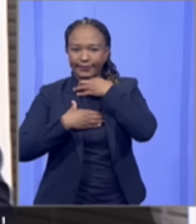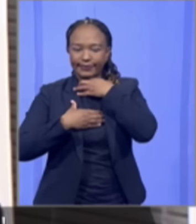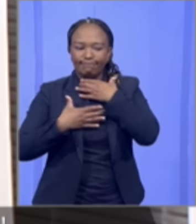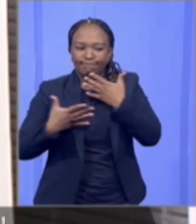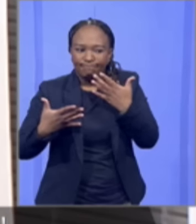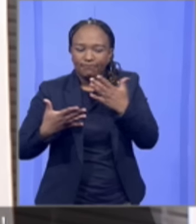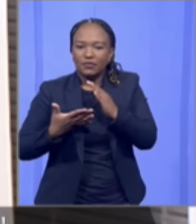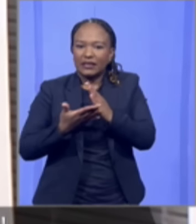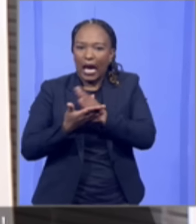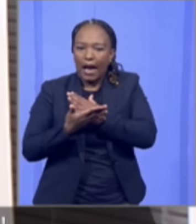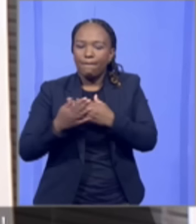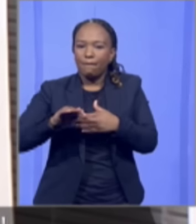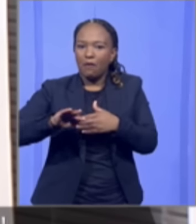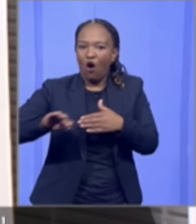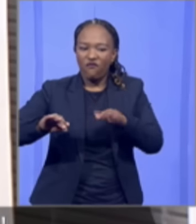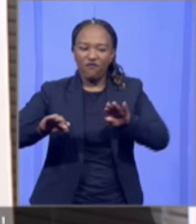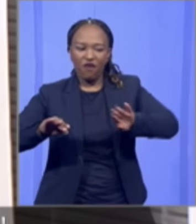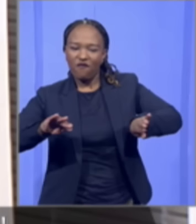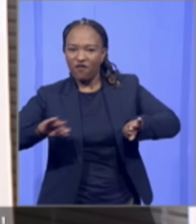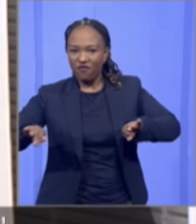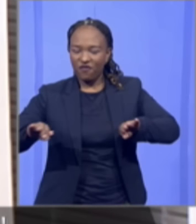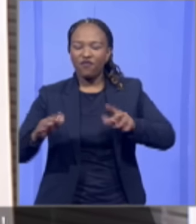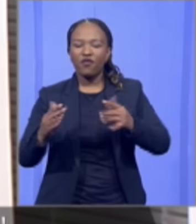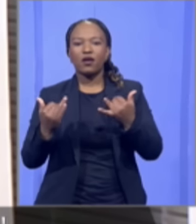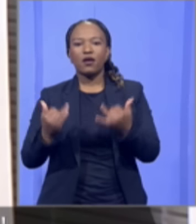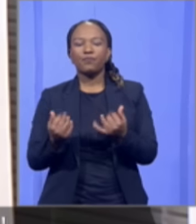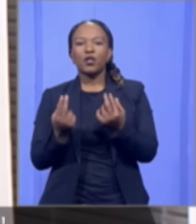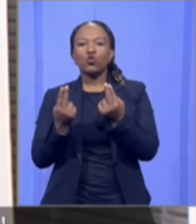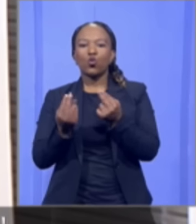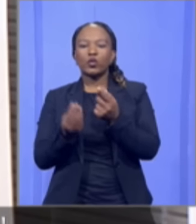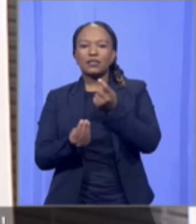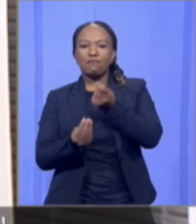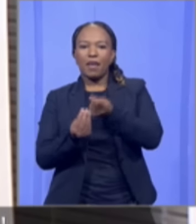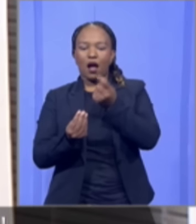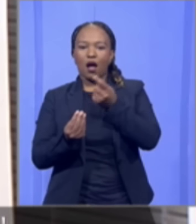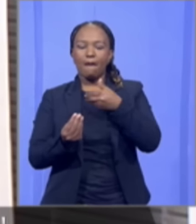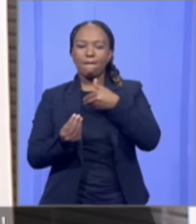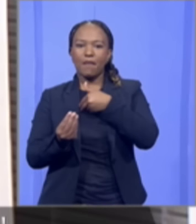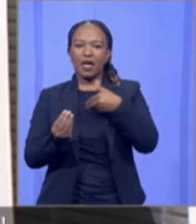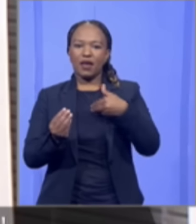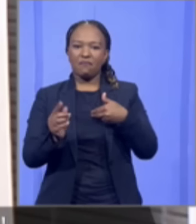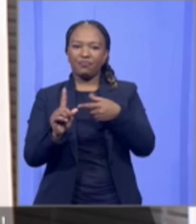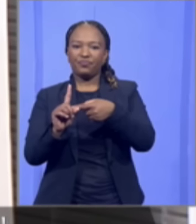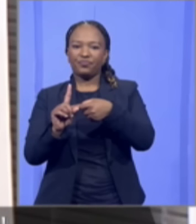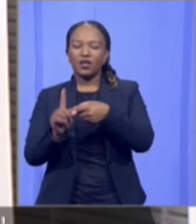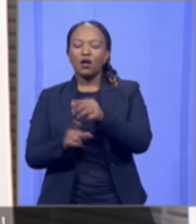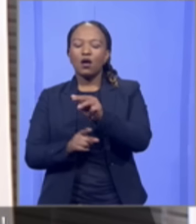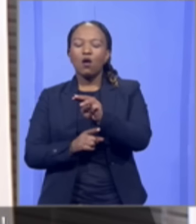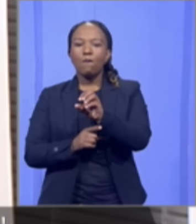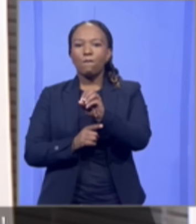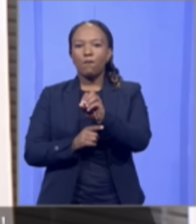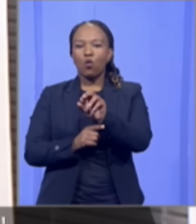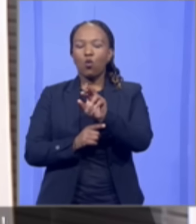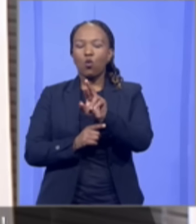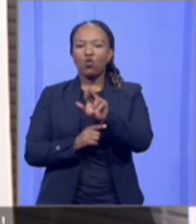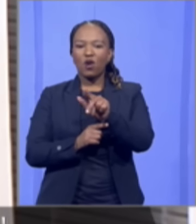administration, we welcome our new Speaker, Madam Morakani Musupse, and the Deputy